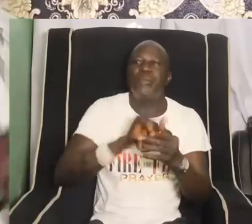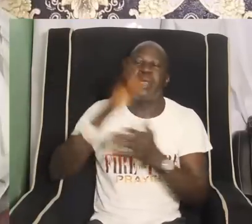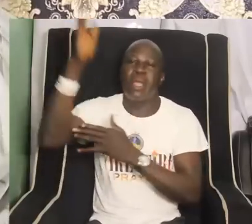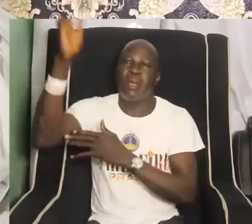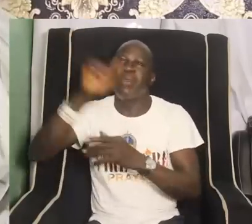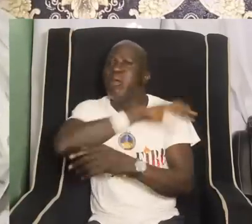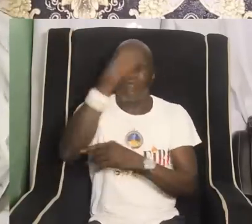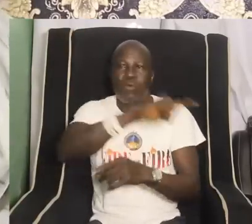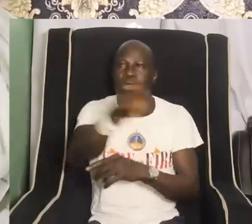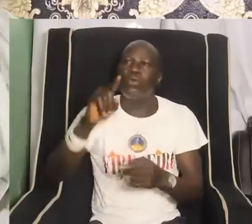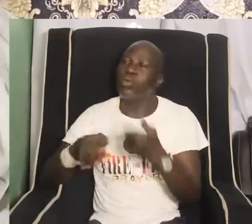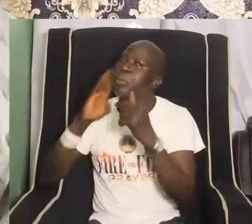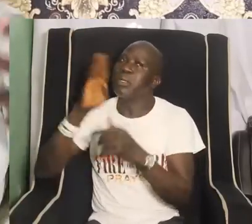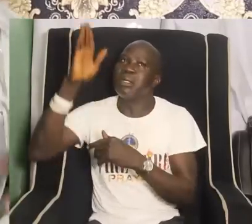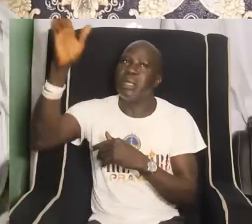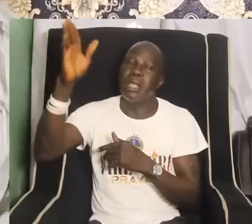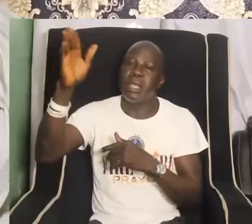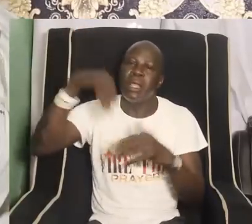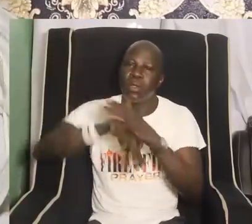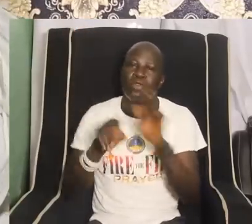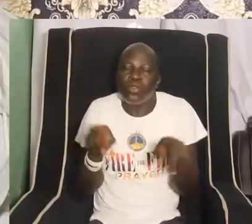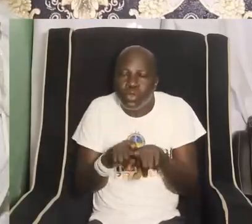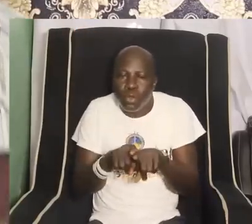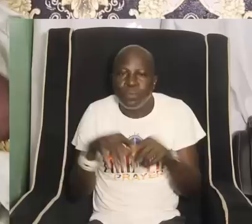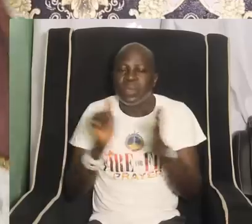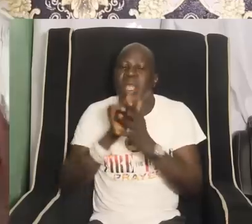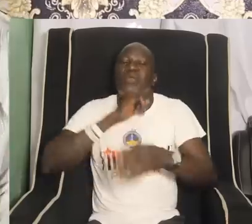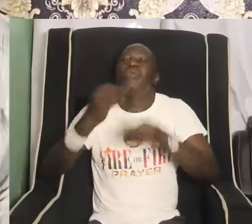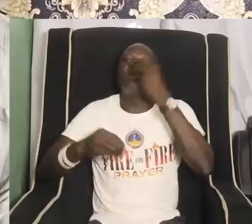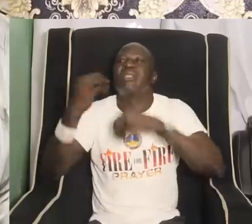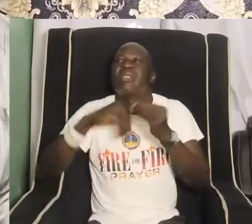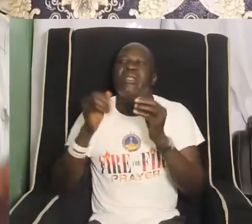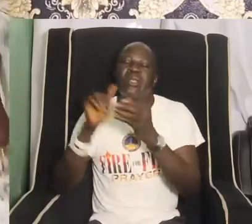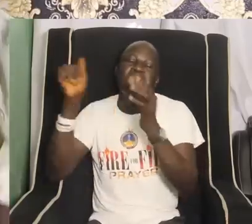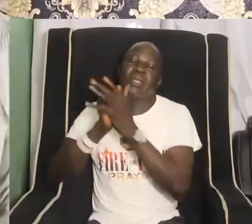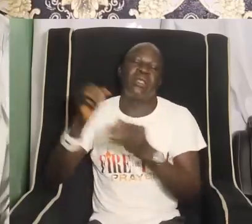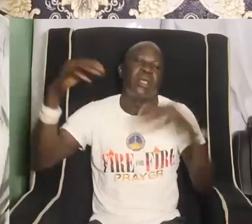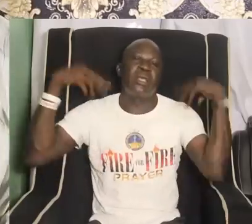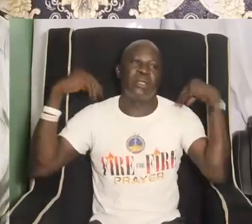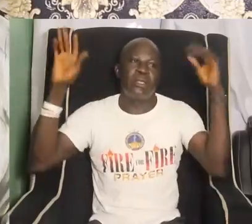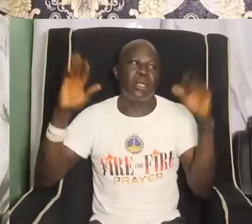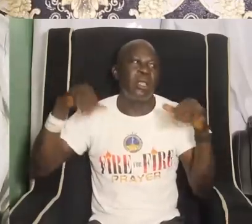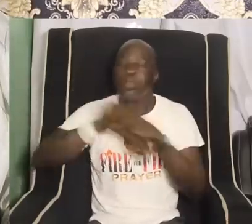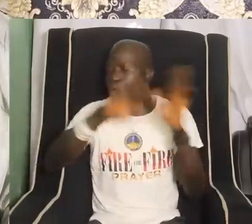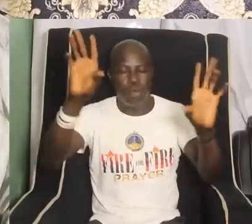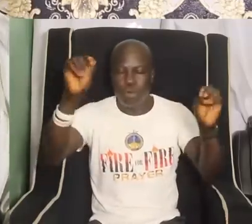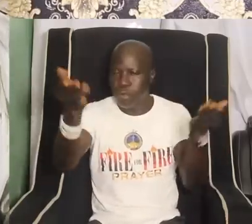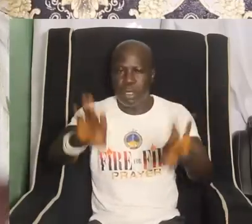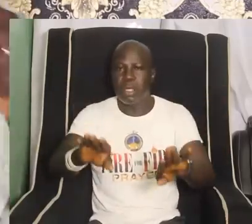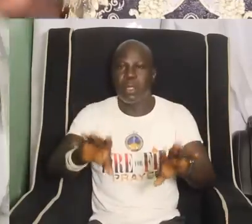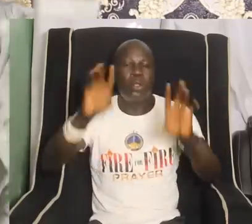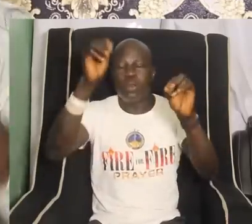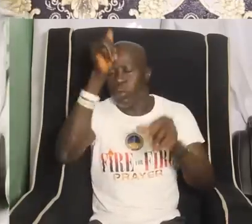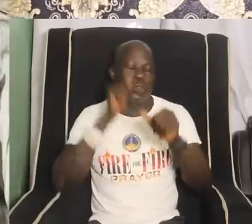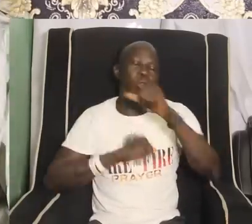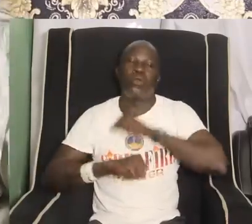miss it. John chapter 14. In the name of Jesus. In the name of Jesus. I prophesy in the name of Jesus. You and